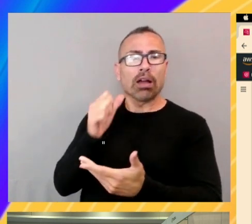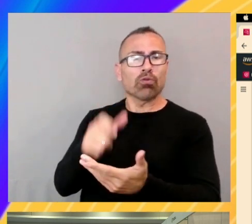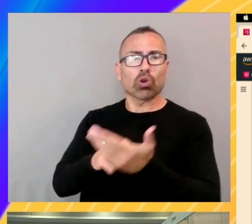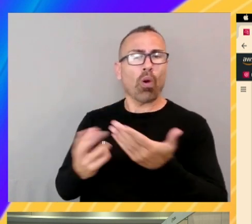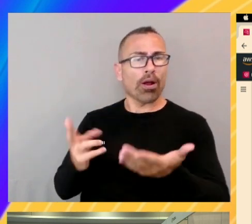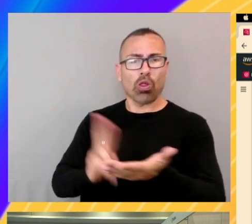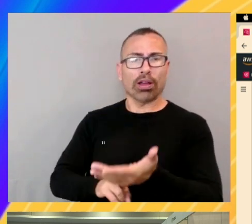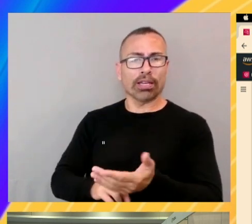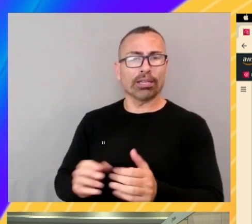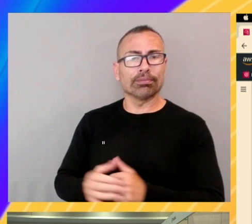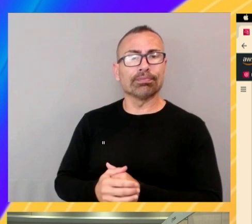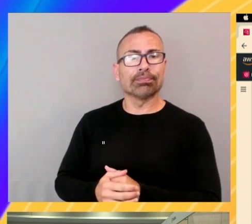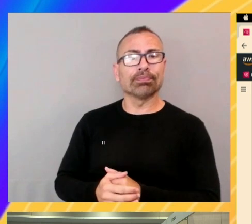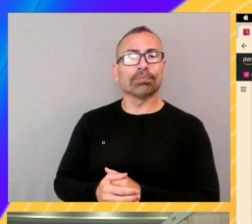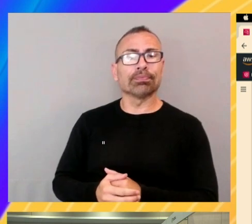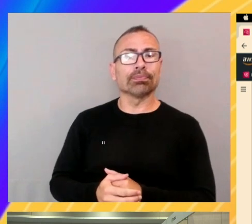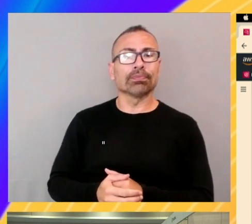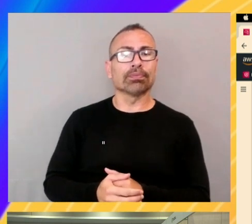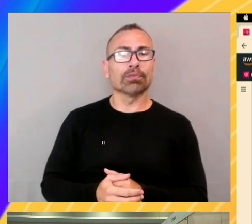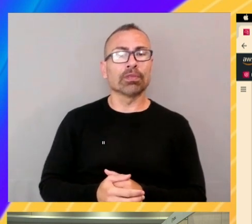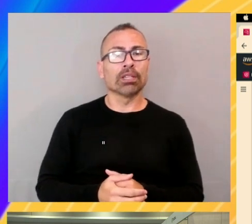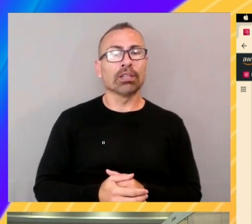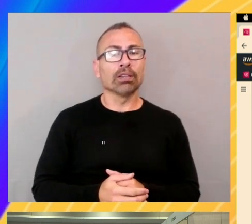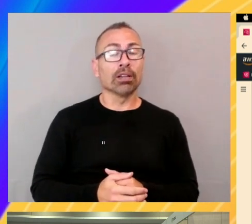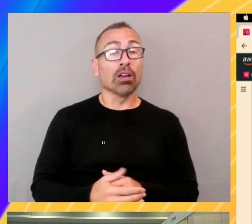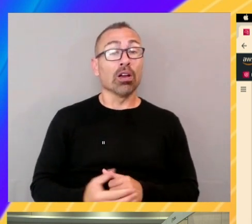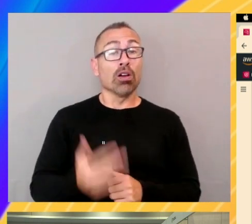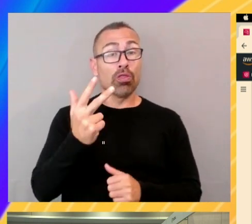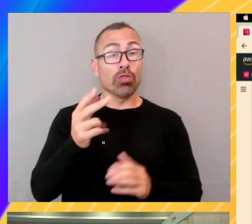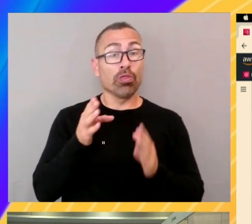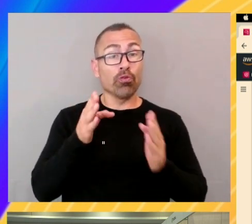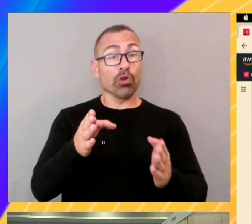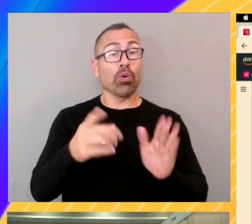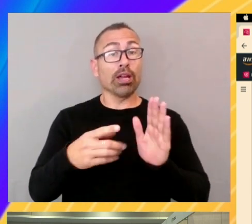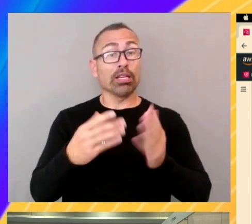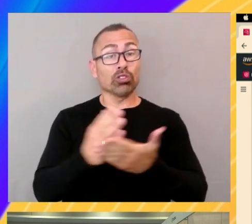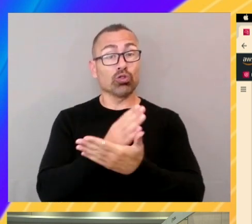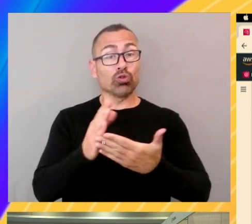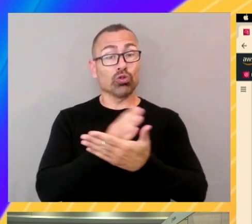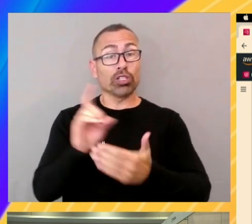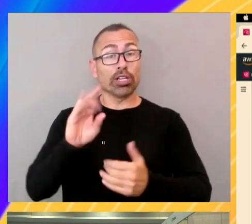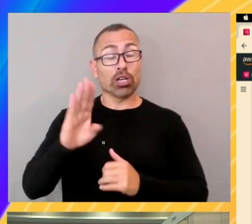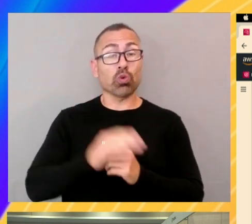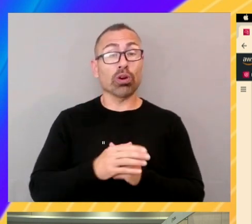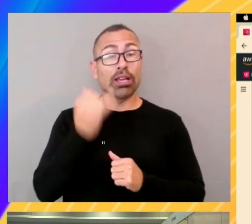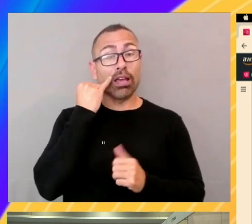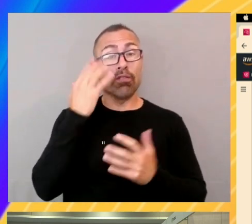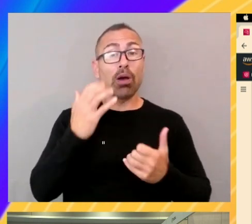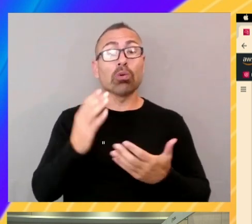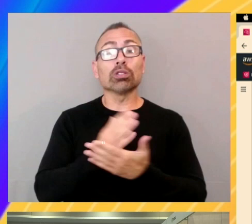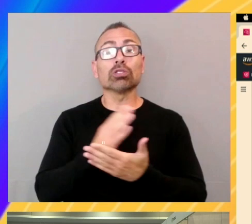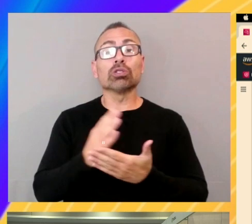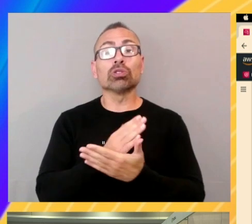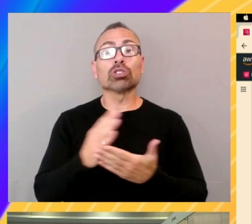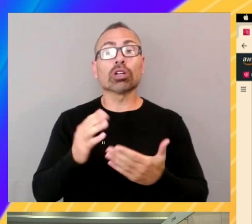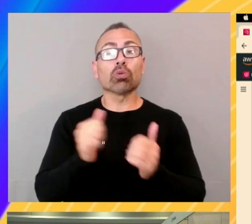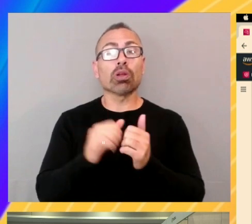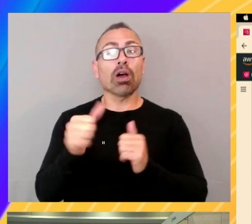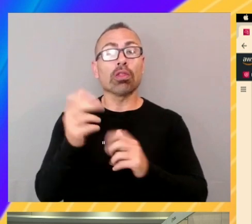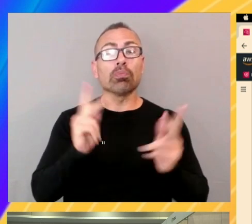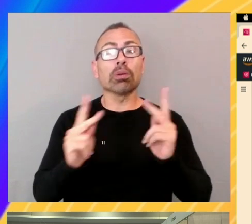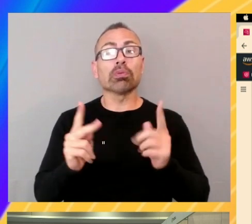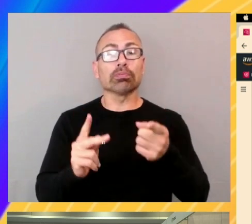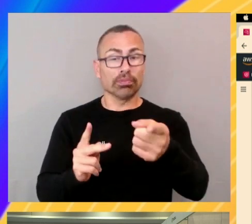example, there's 3 ways to share your dashboard. So if I want to share this dashboard with other people. Oh, okay. Yeah. Username